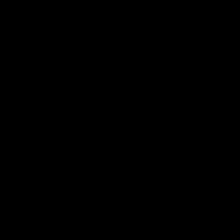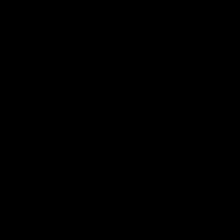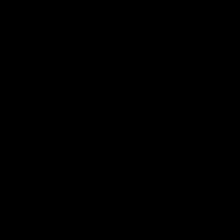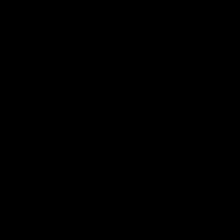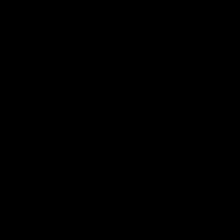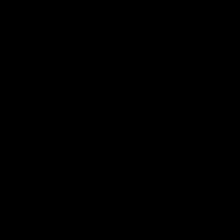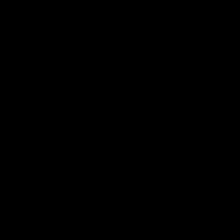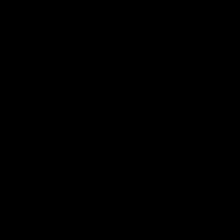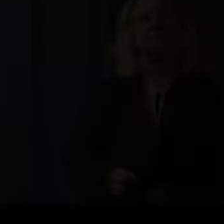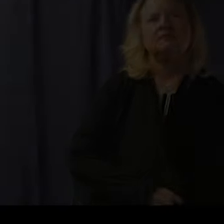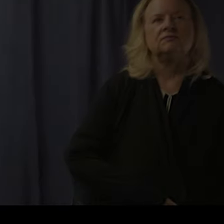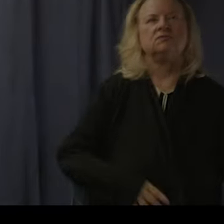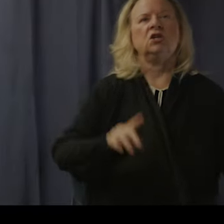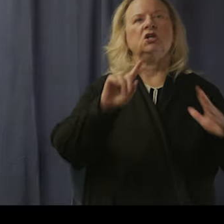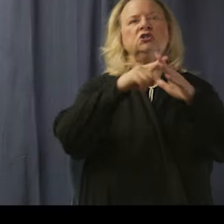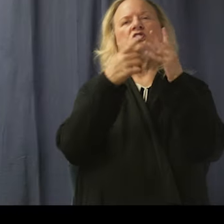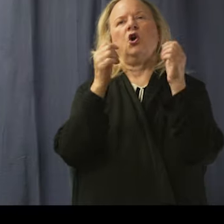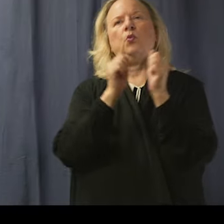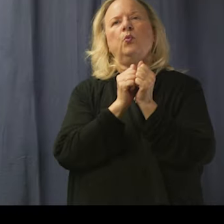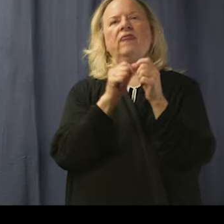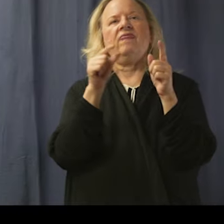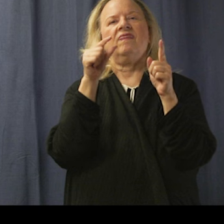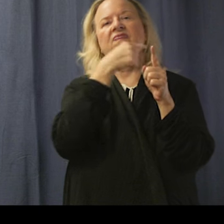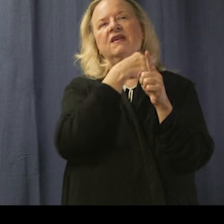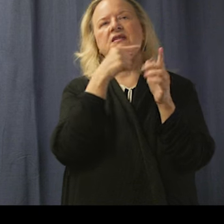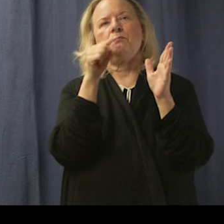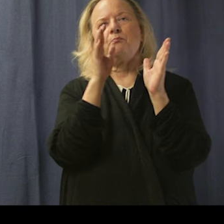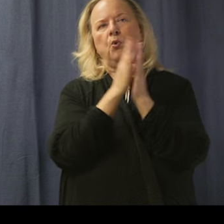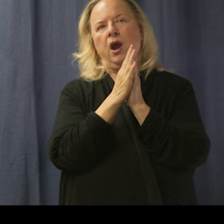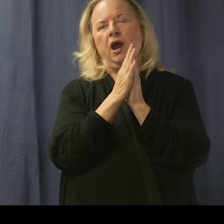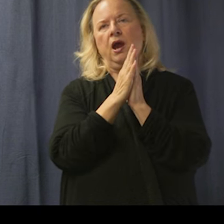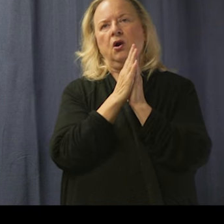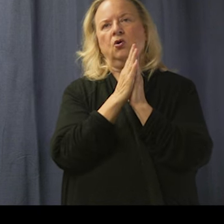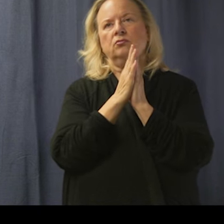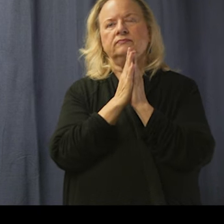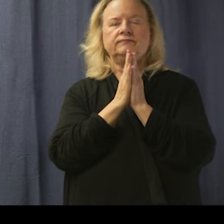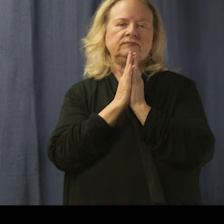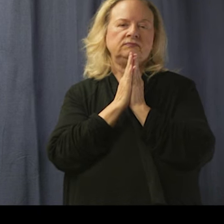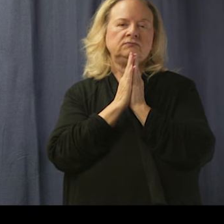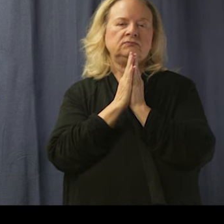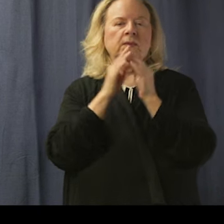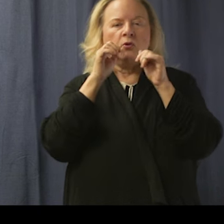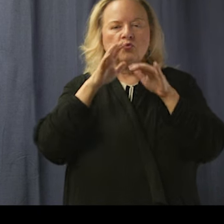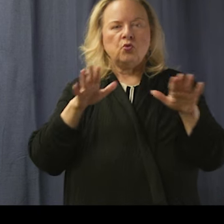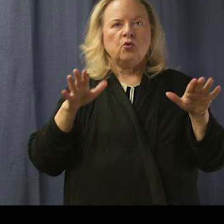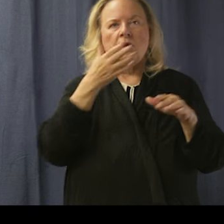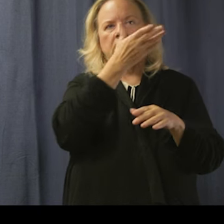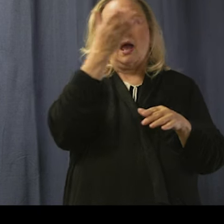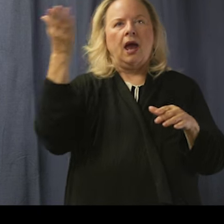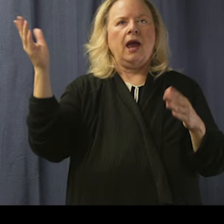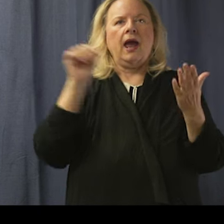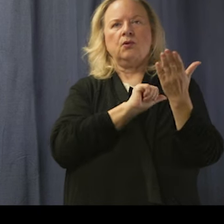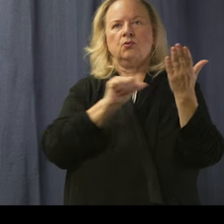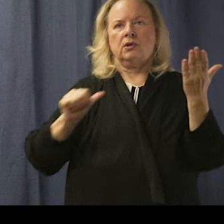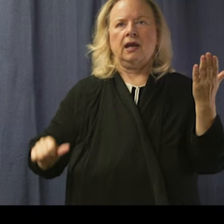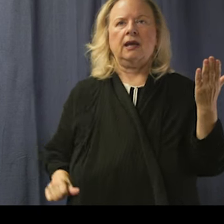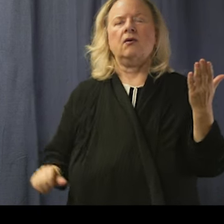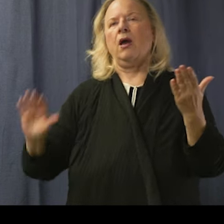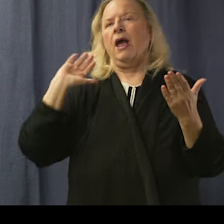We always start with the Shehekianu, and let's begin. Baruch Atah